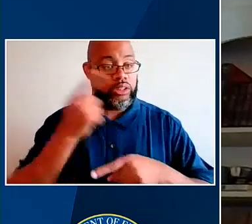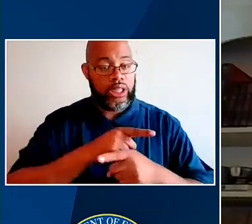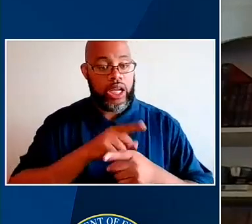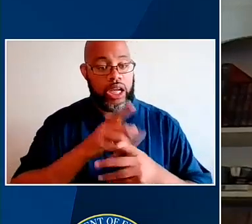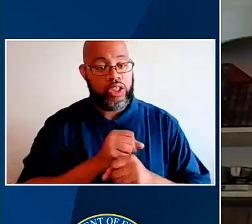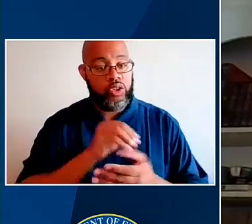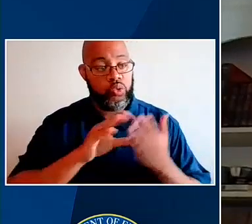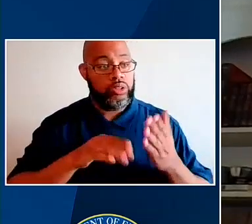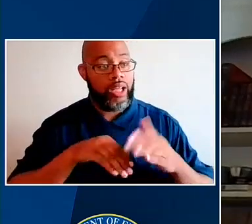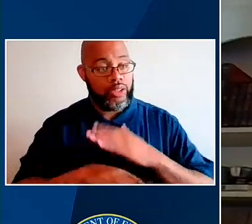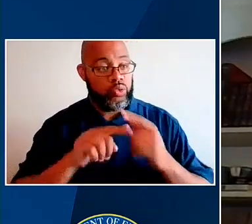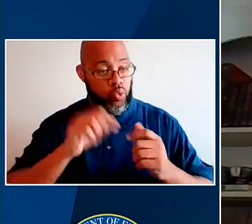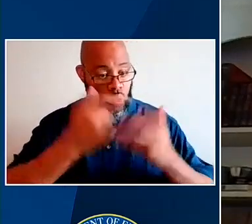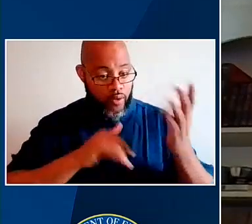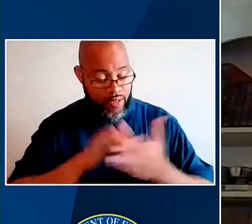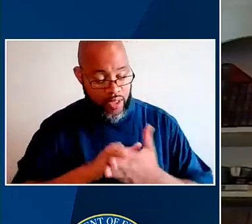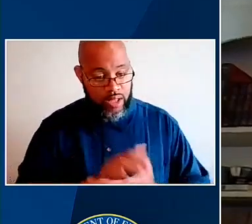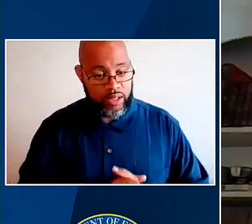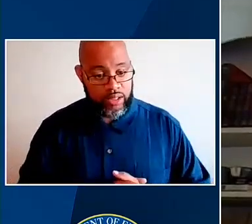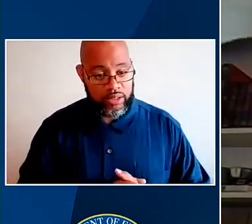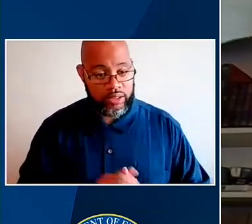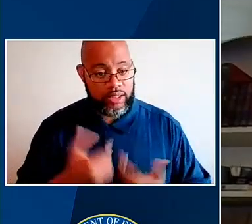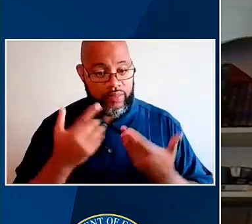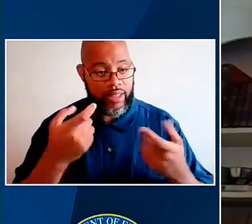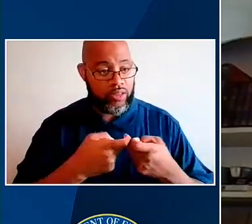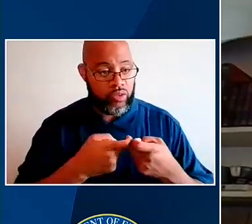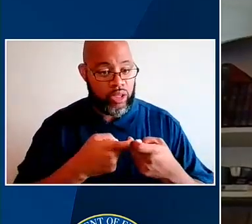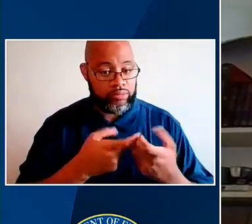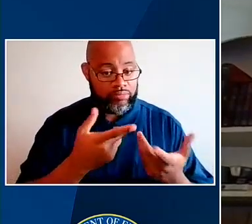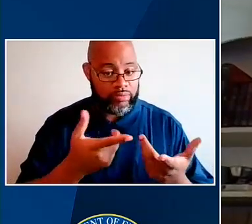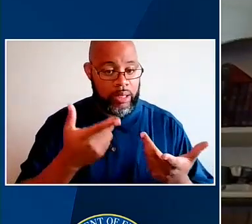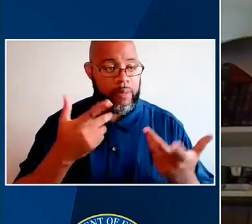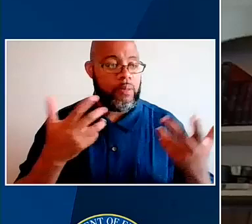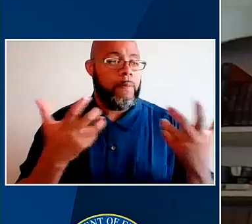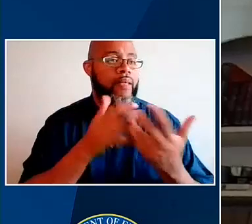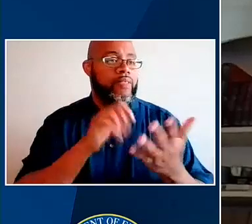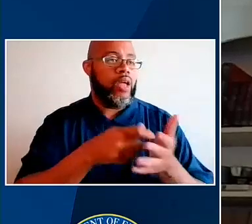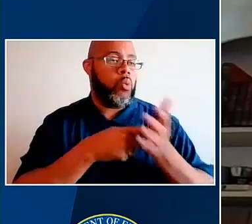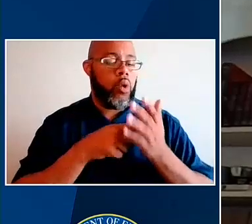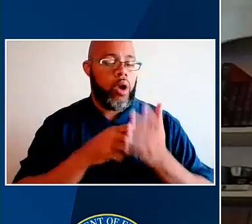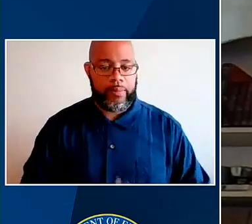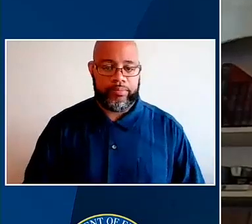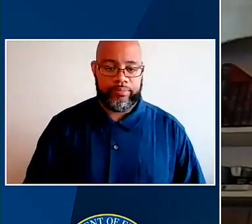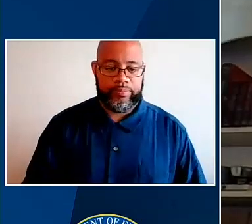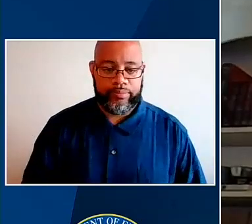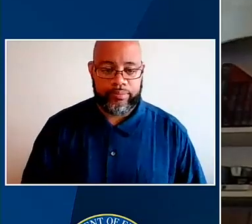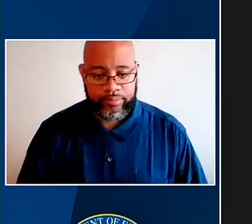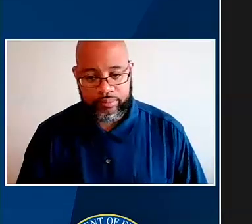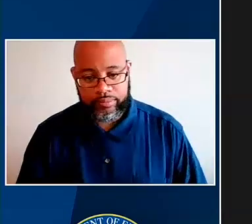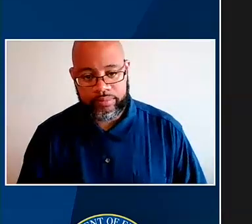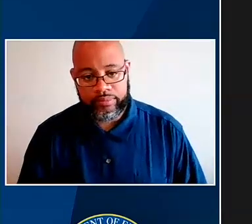student access to all of that by giving them the electronic key, you would have met this requirement.